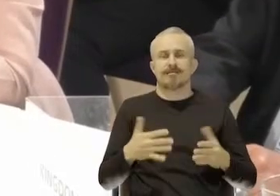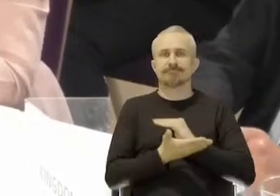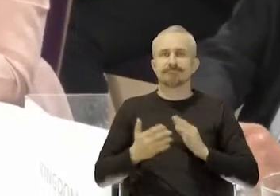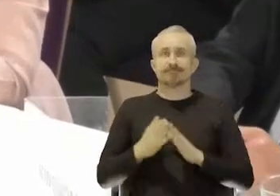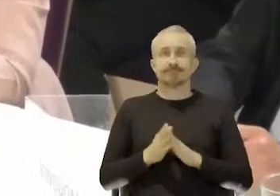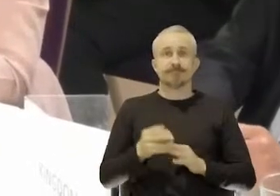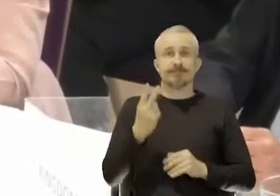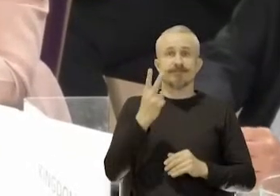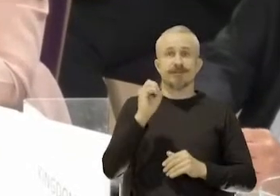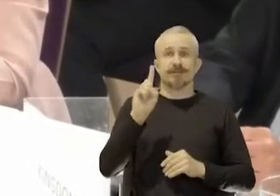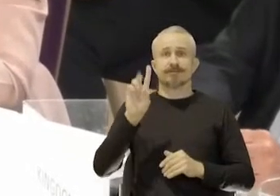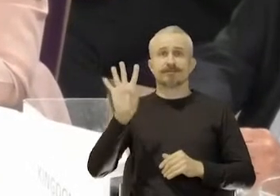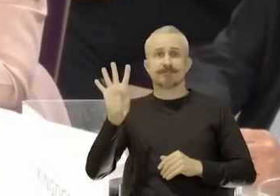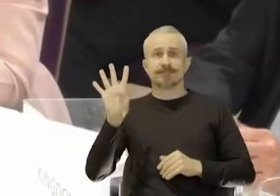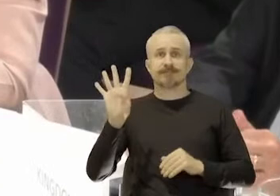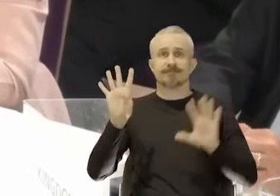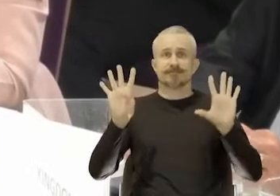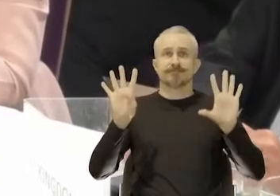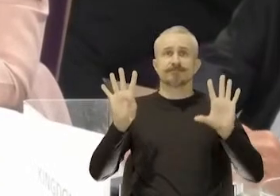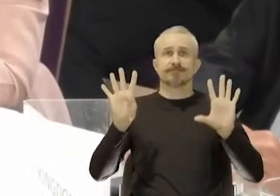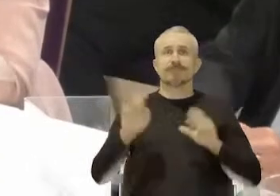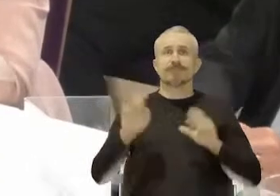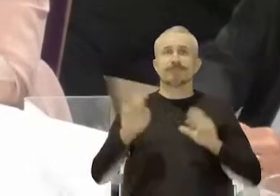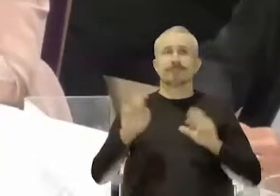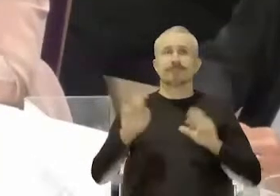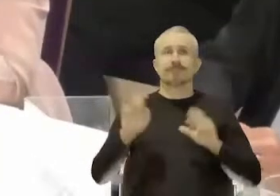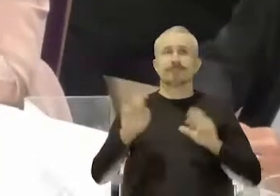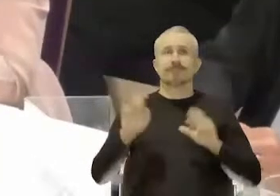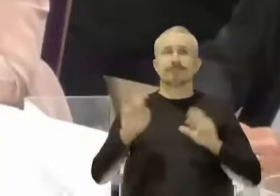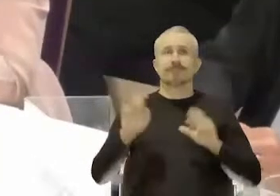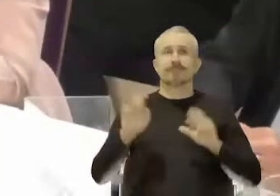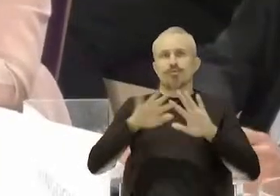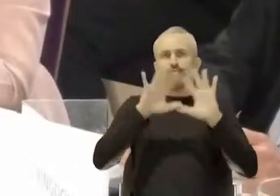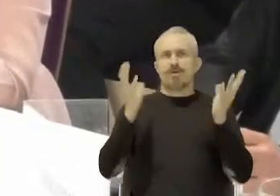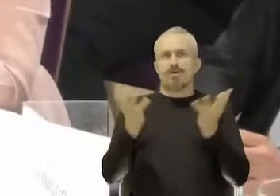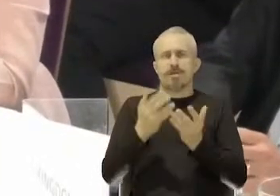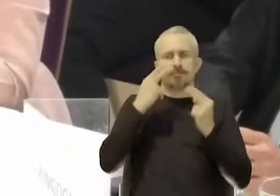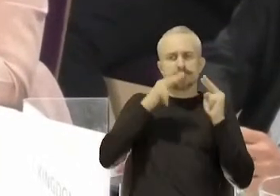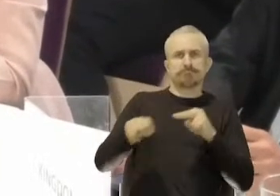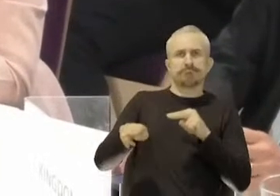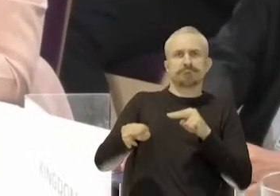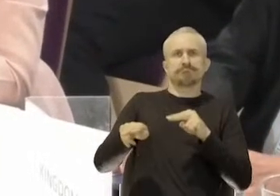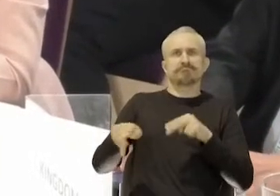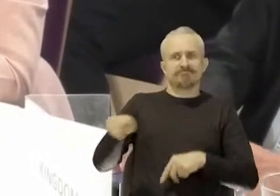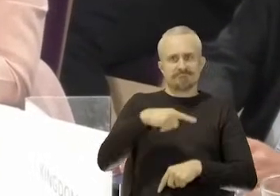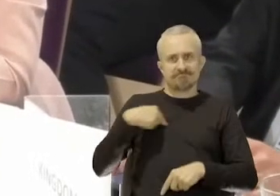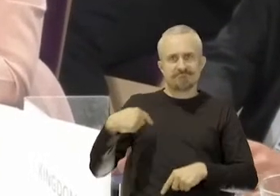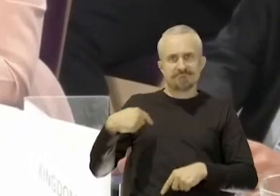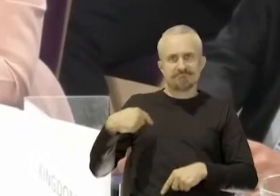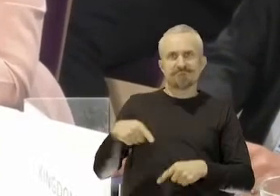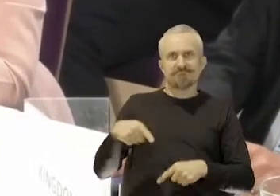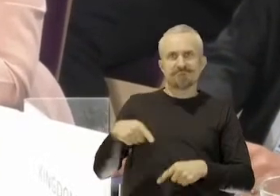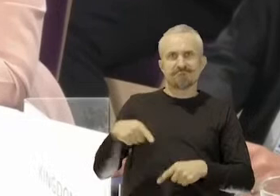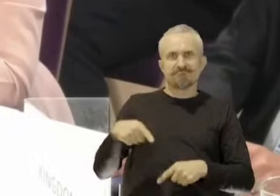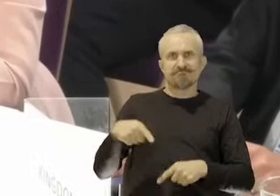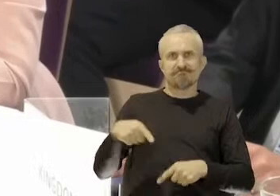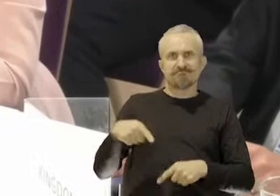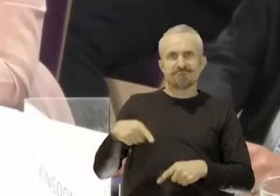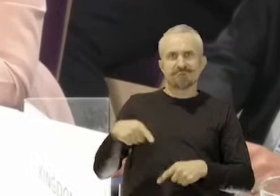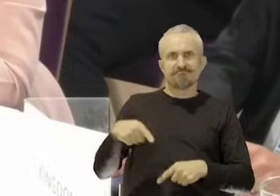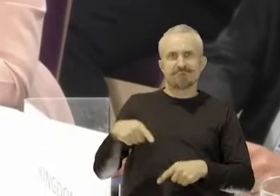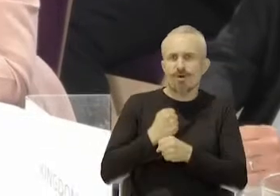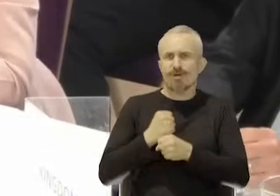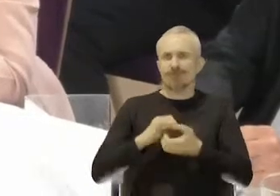from 2019, the world has been witnessing our country in a positive way, looking at the initiatives